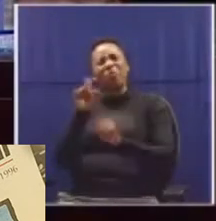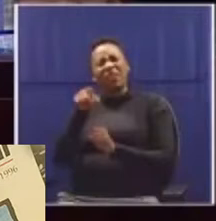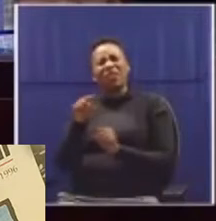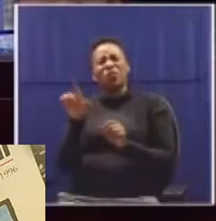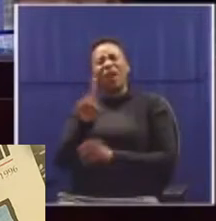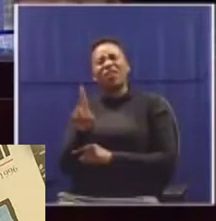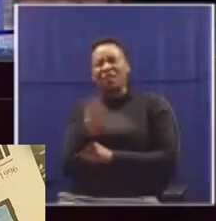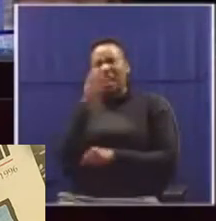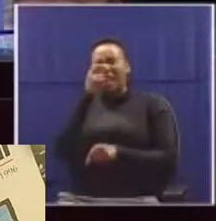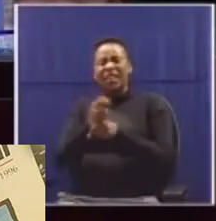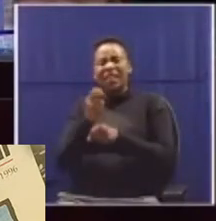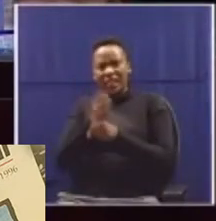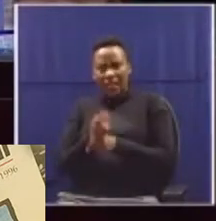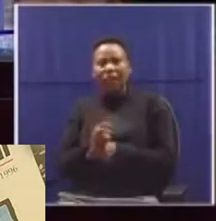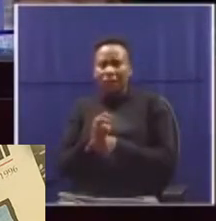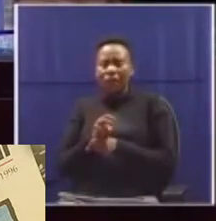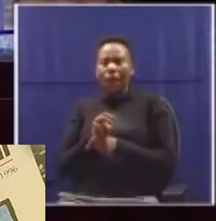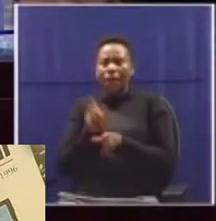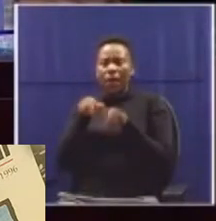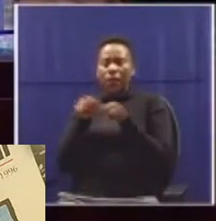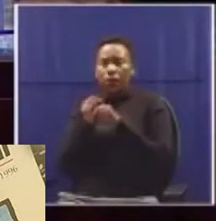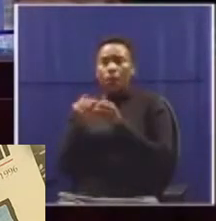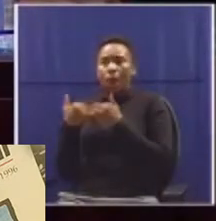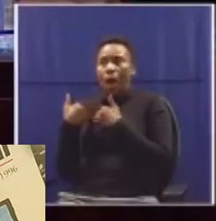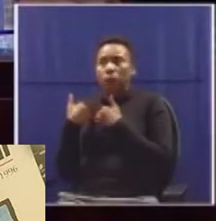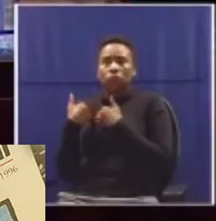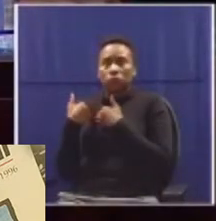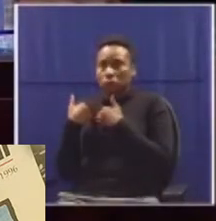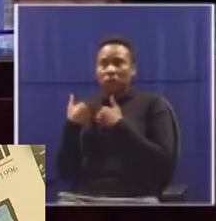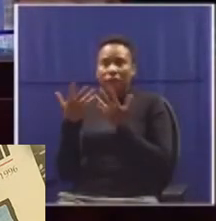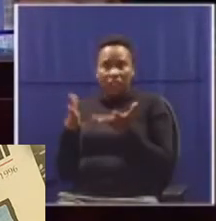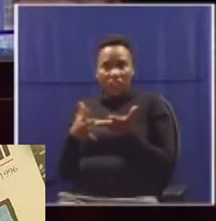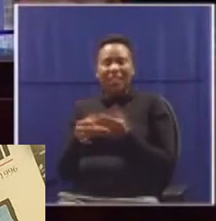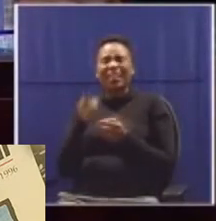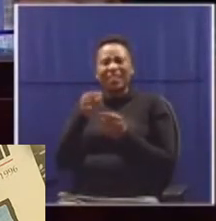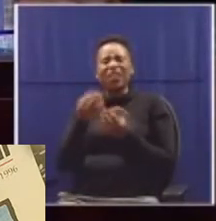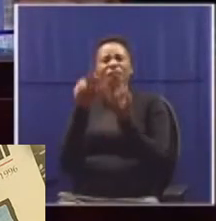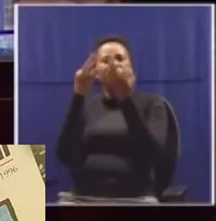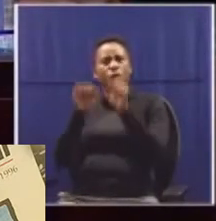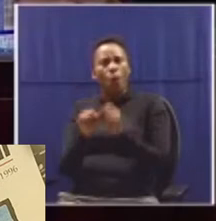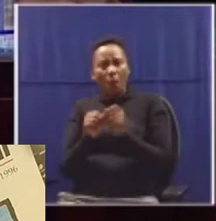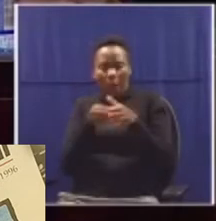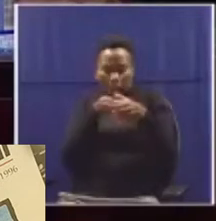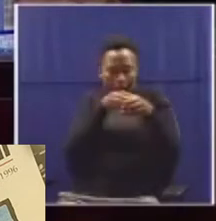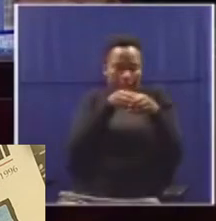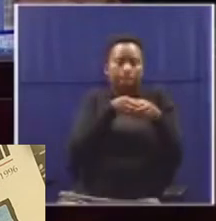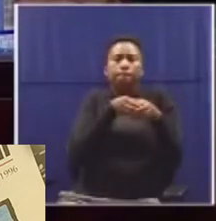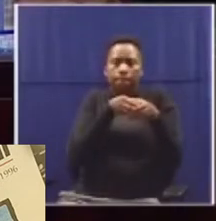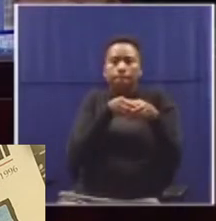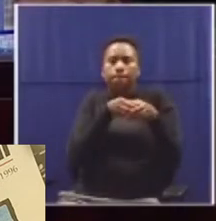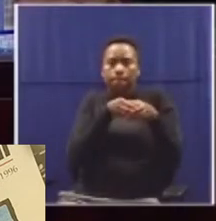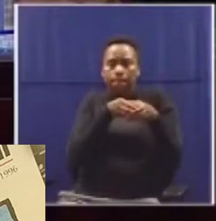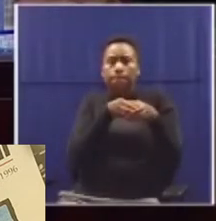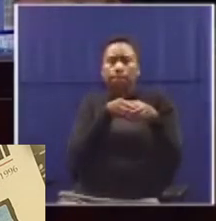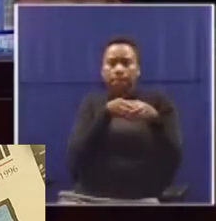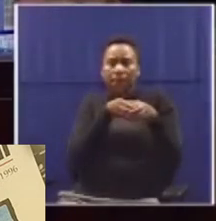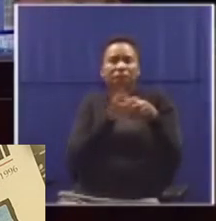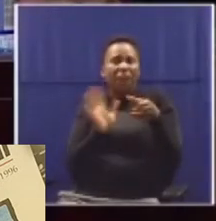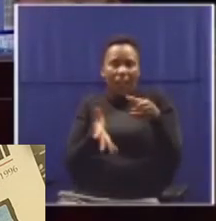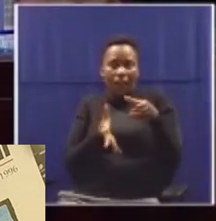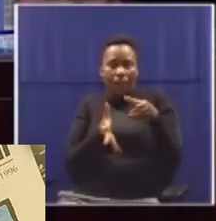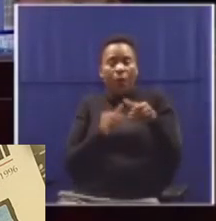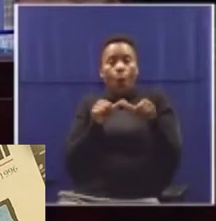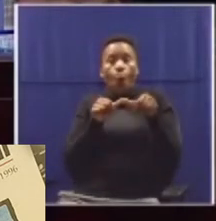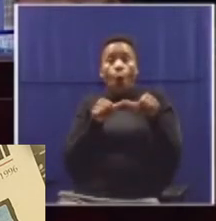consolidation of safeguarding thereof is it a freedom of a tiny minority to continue